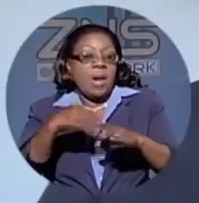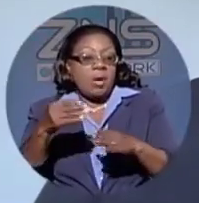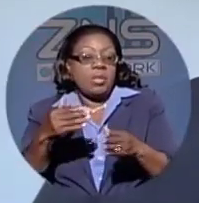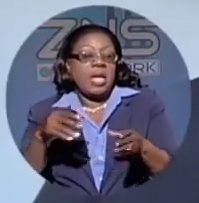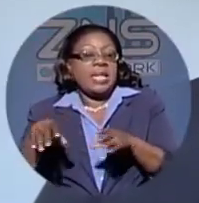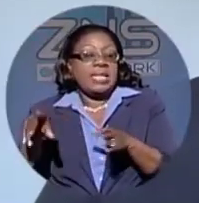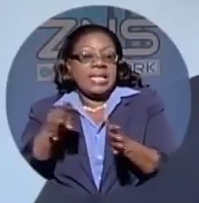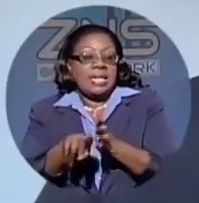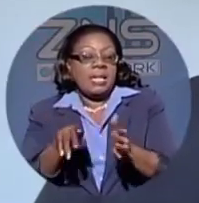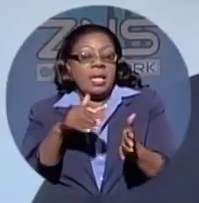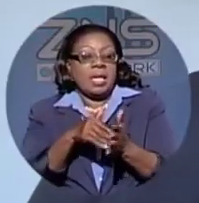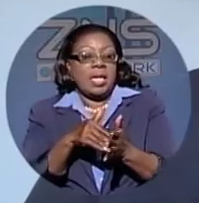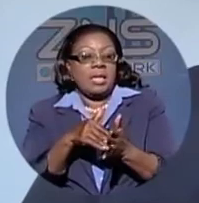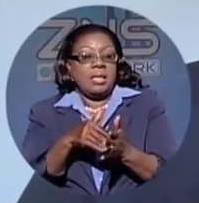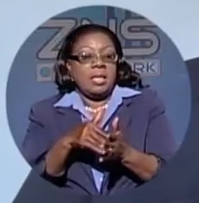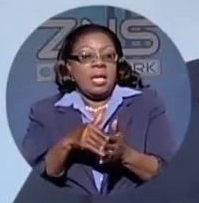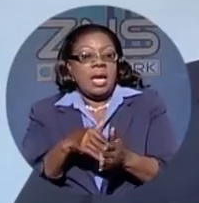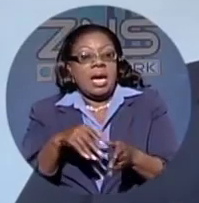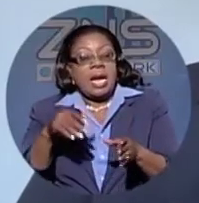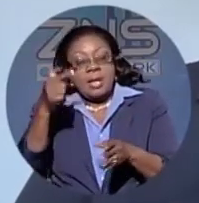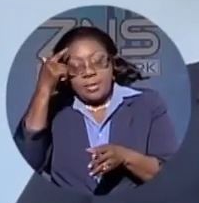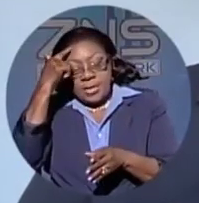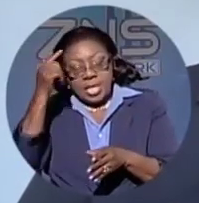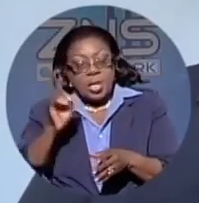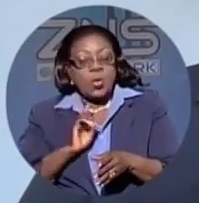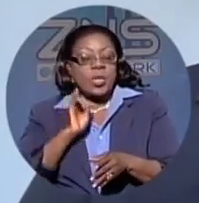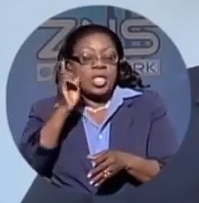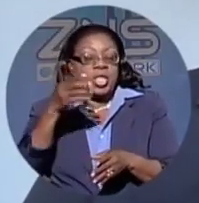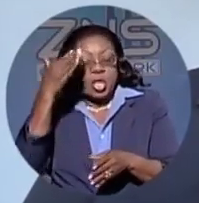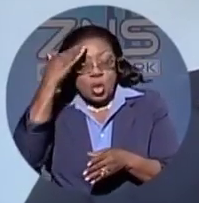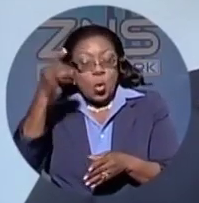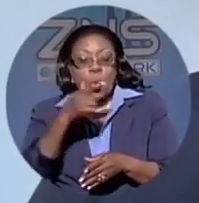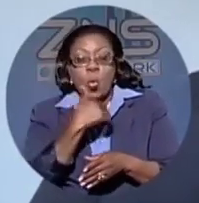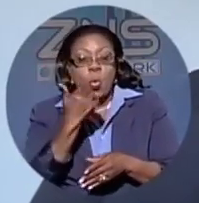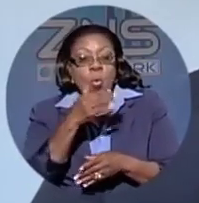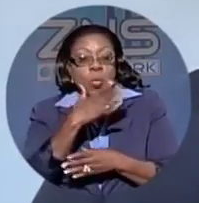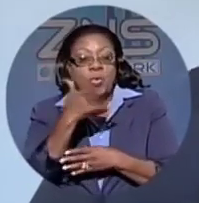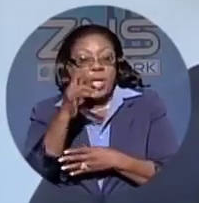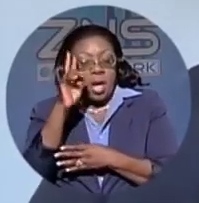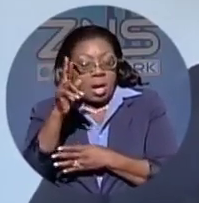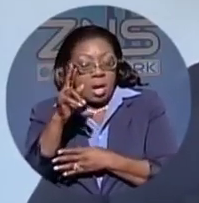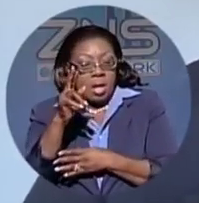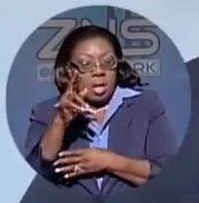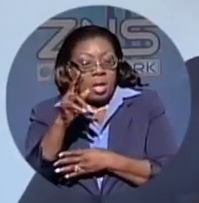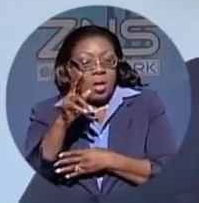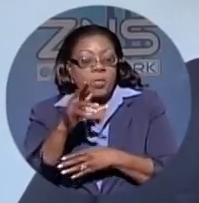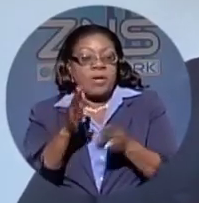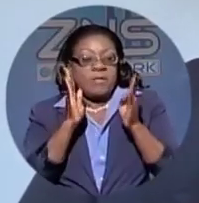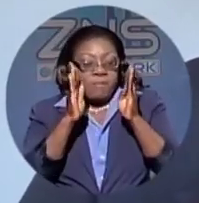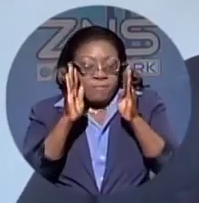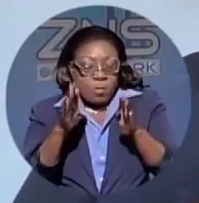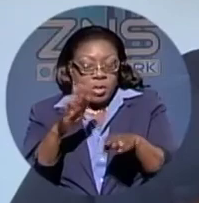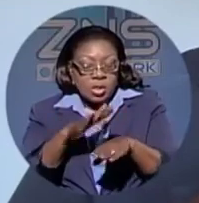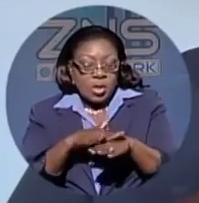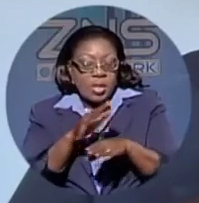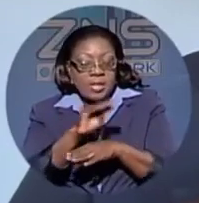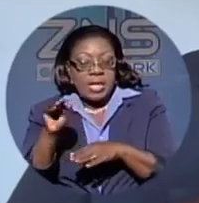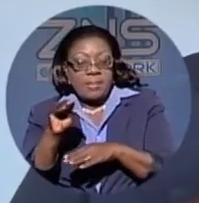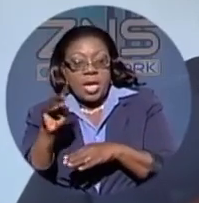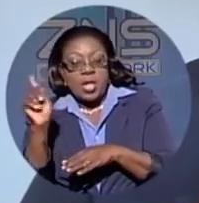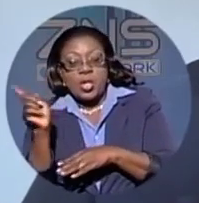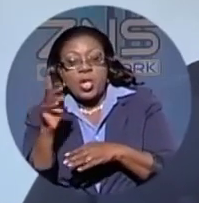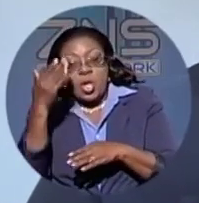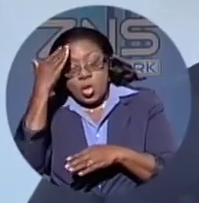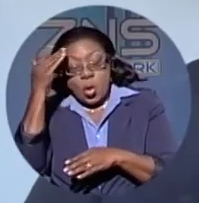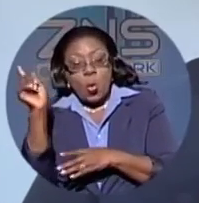know who they is. They have to do a better job of monitoring these people or making them check on or something after they release from prison.